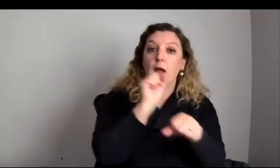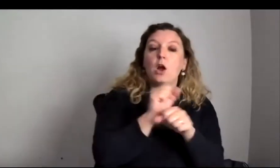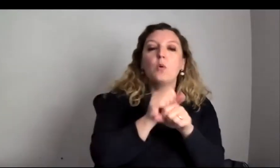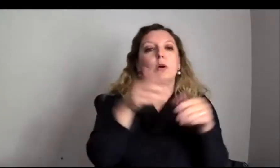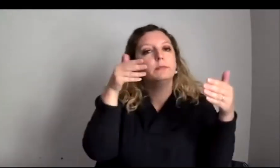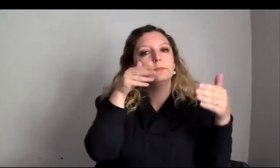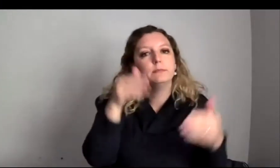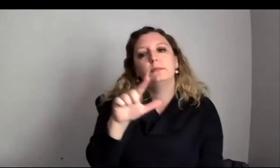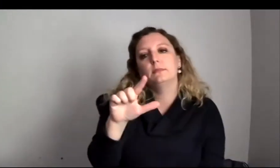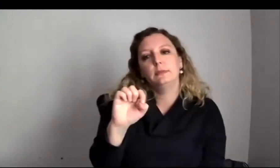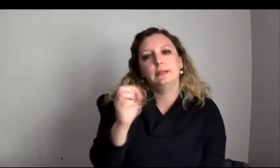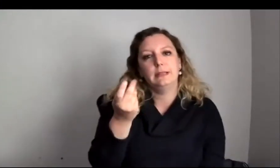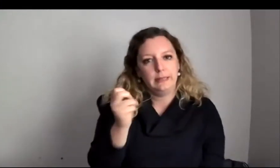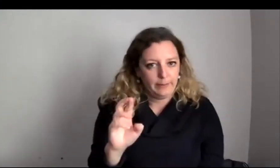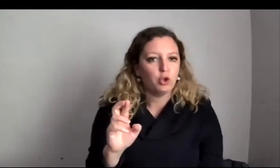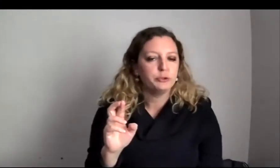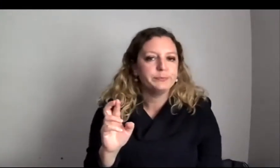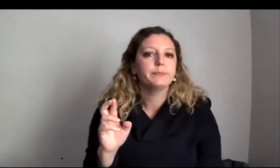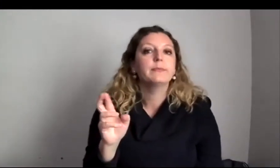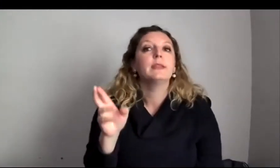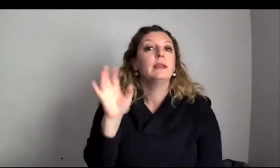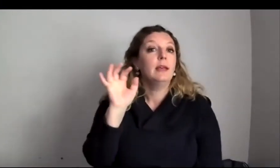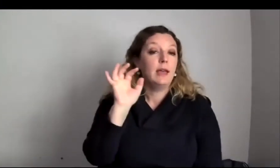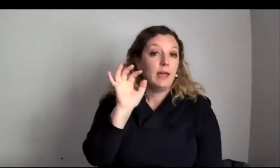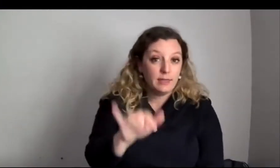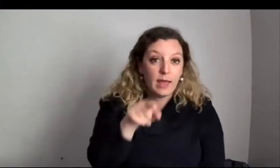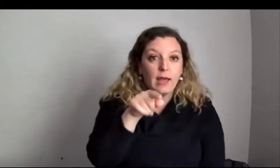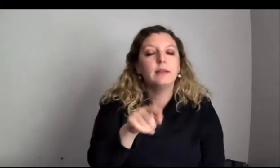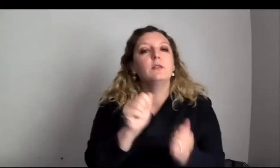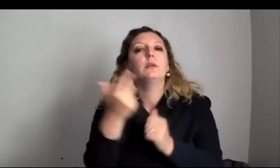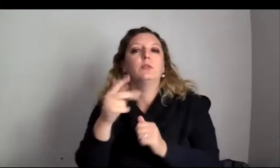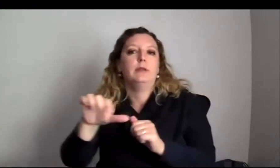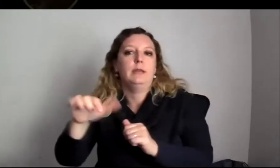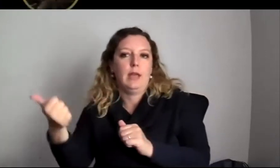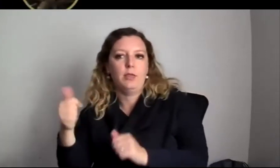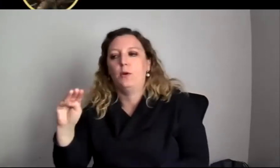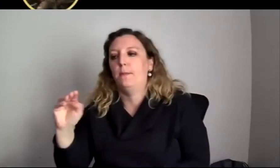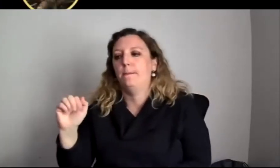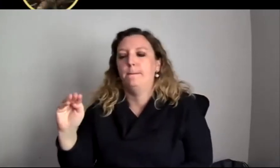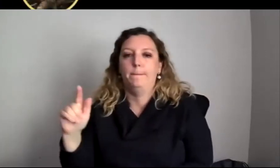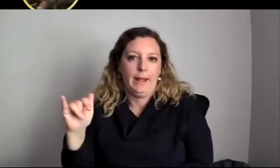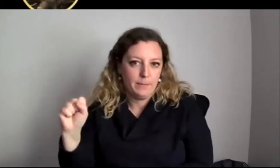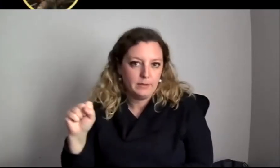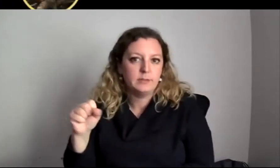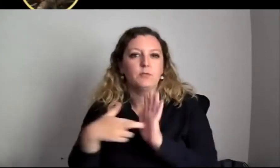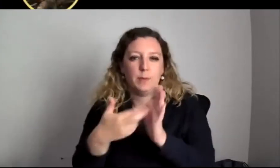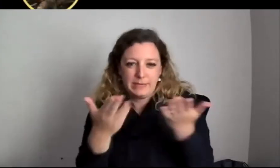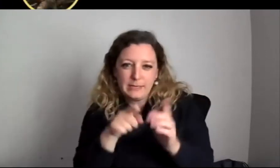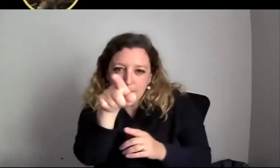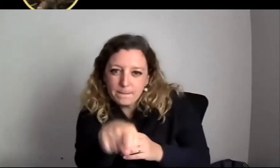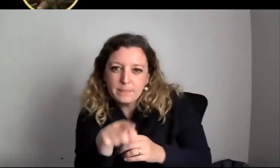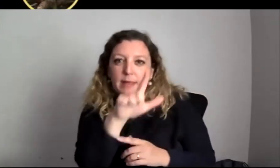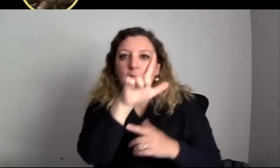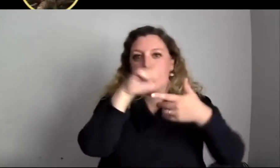on the lemuriform primates, or the lemurs, and this radiation, along with 3 other mammalian radiations represented here. So you've got the